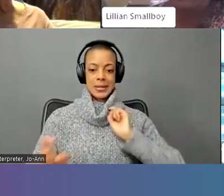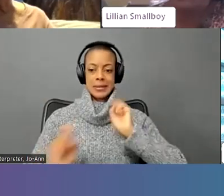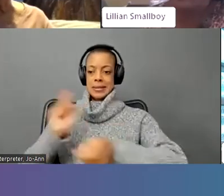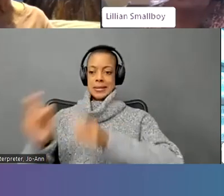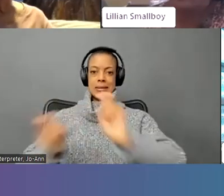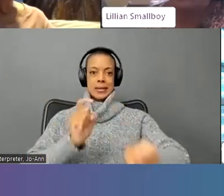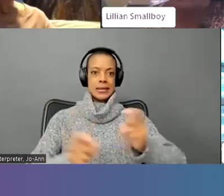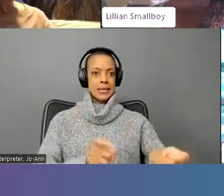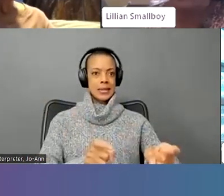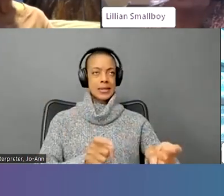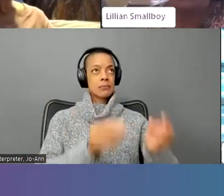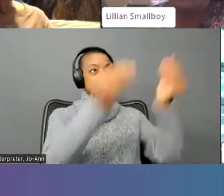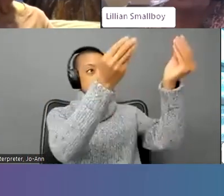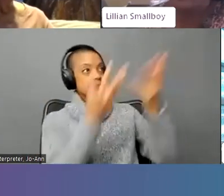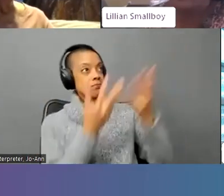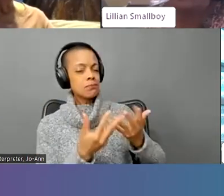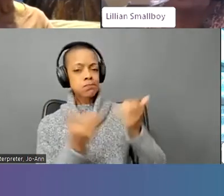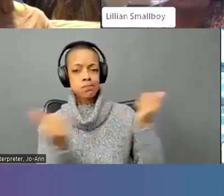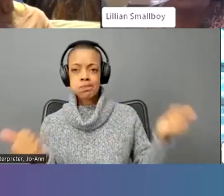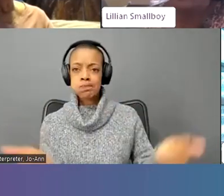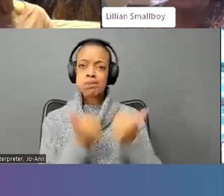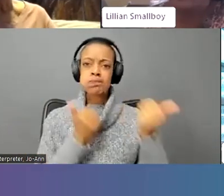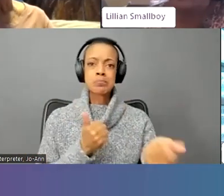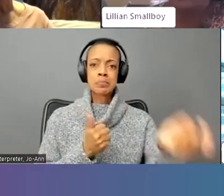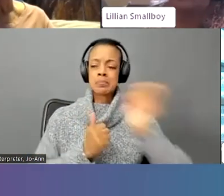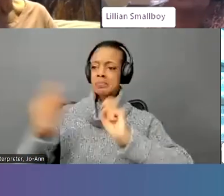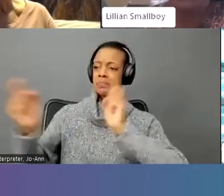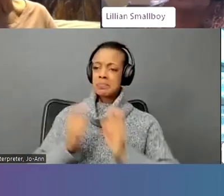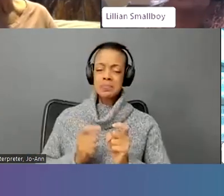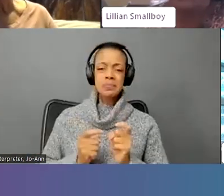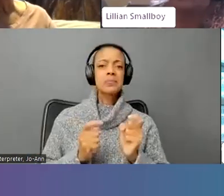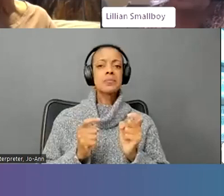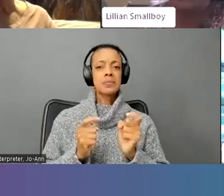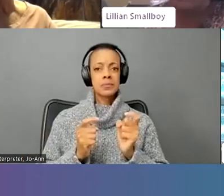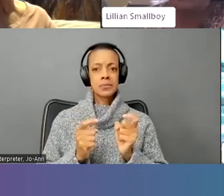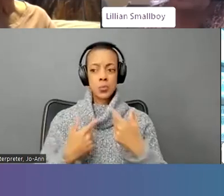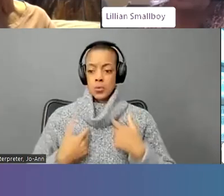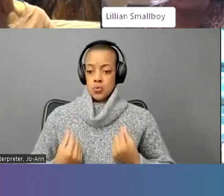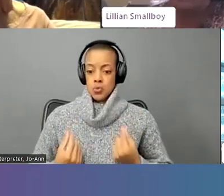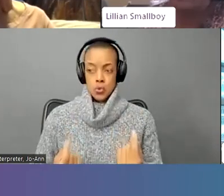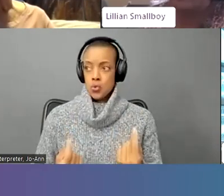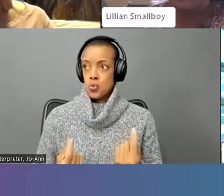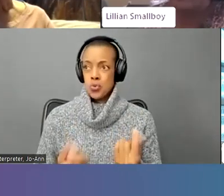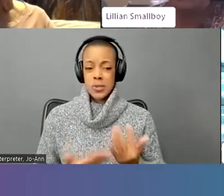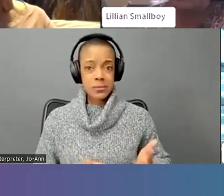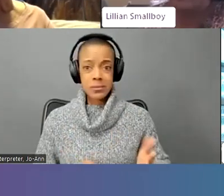were given such an abundance, you know, for us to, all we had to do was to go out and gather, you know, gather